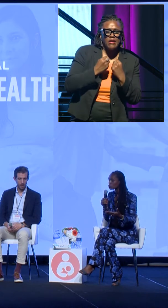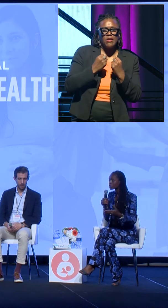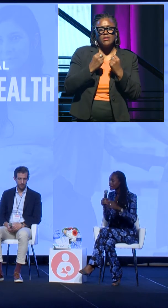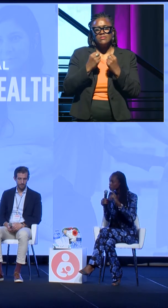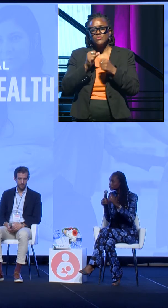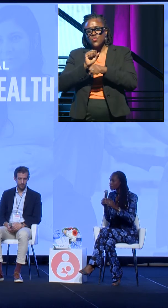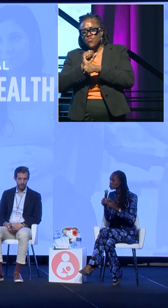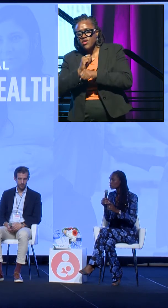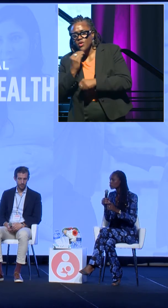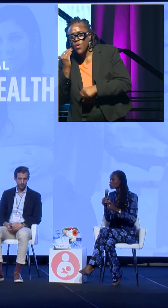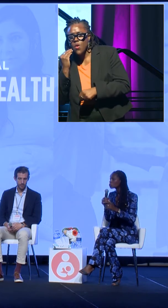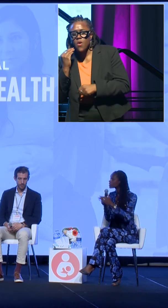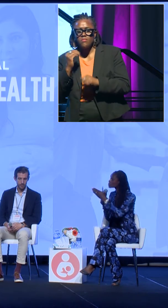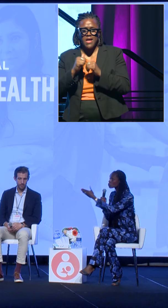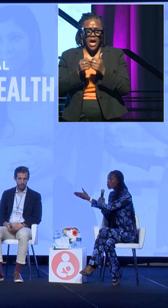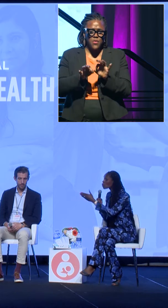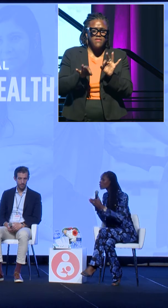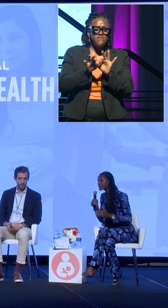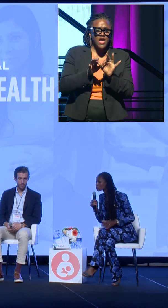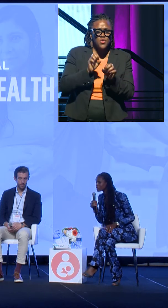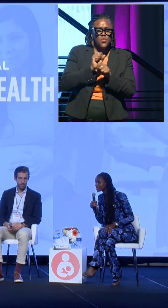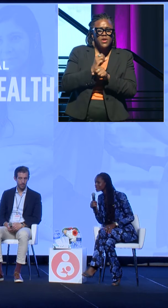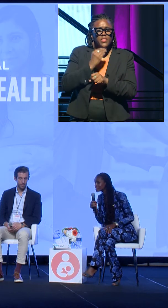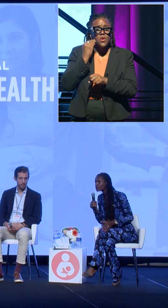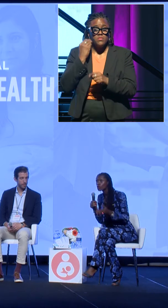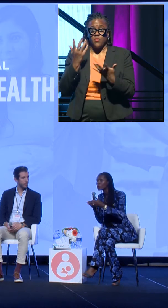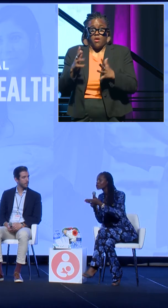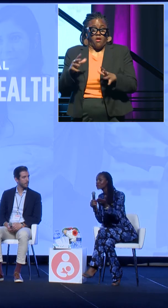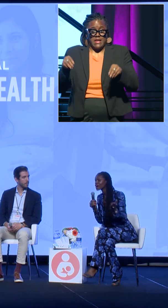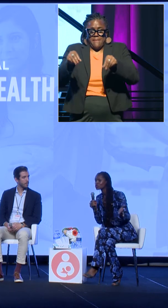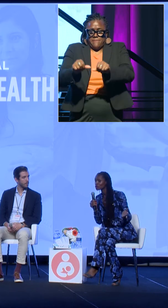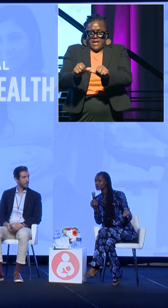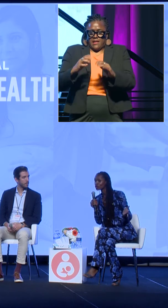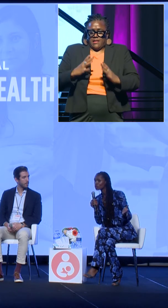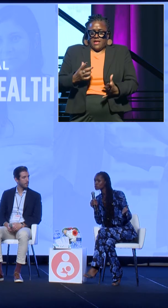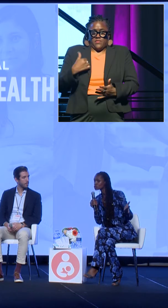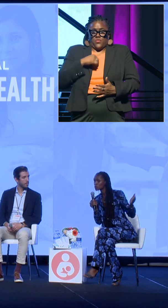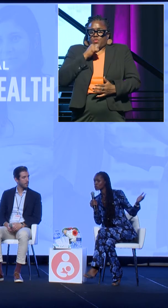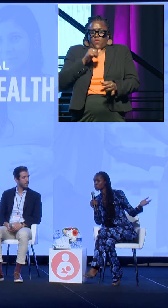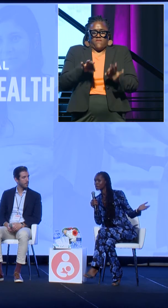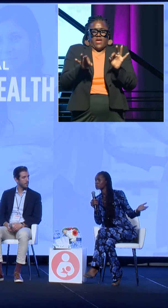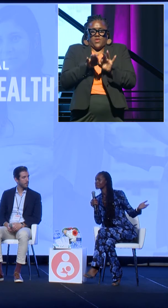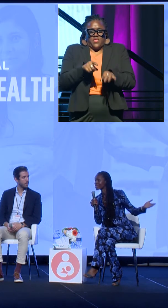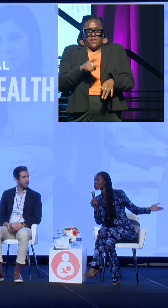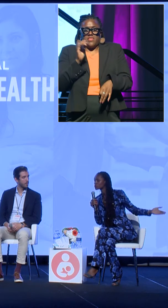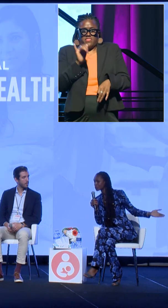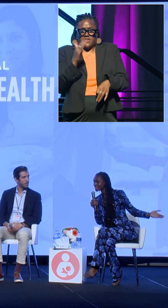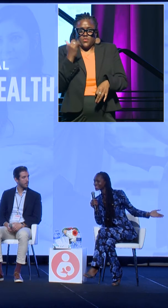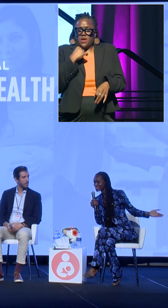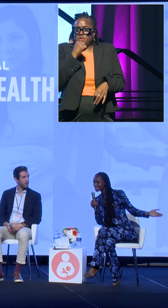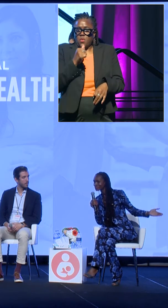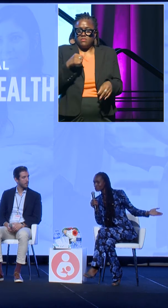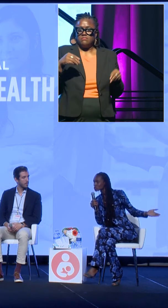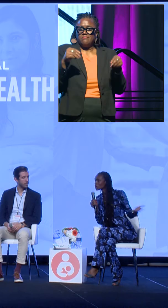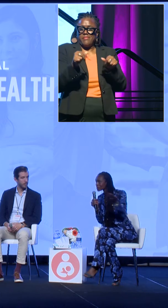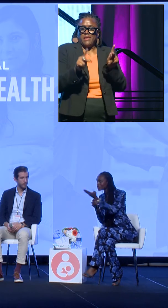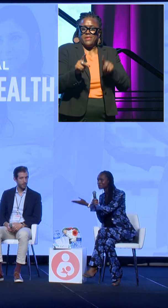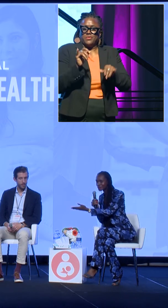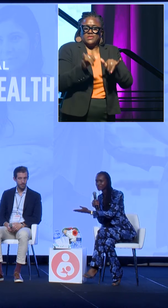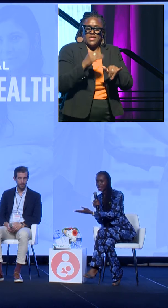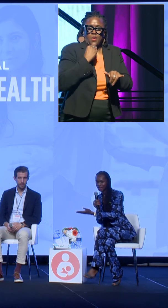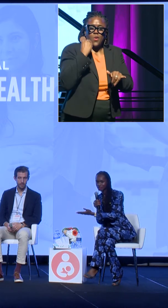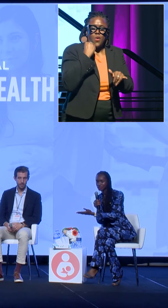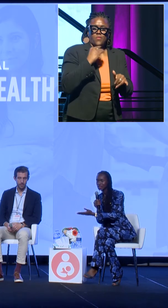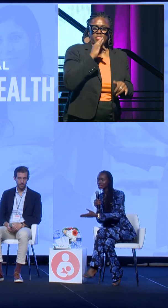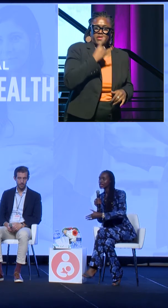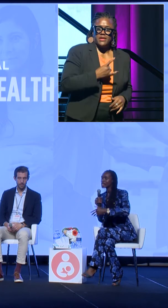of the home, and how we value work of the home. Because already with paid leave, we don't value work of the home, which is why we don't pay people to stay home with their kids, which is why we have to